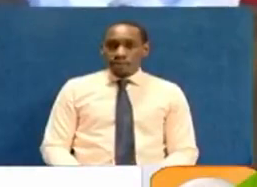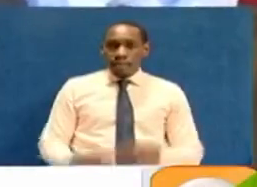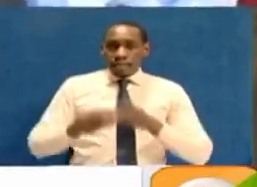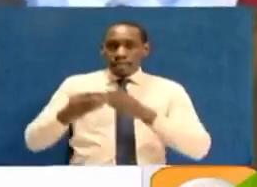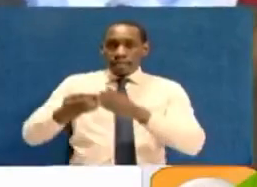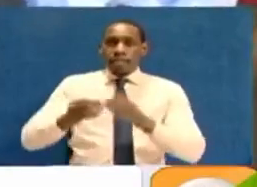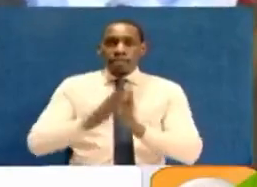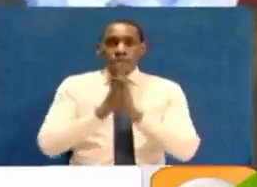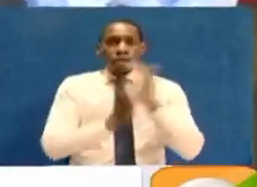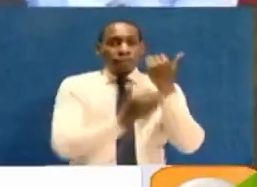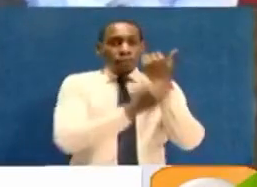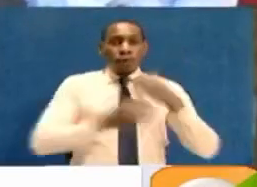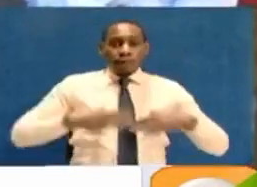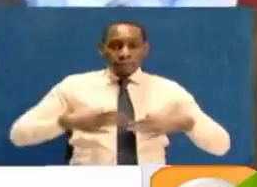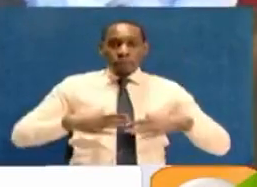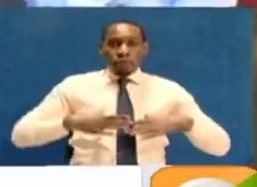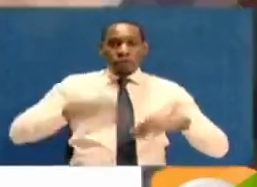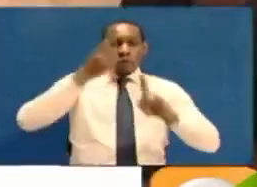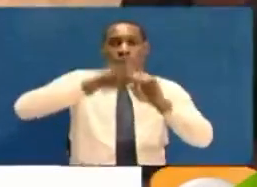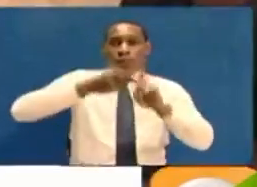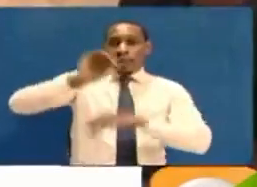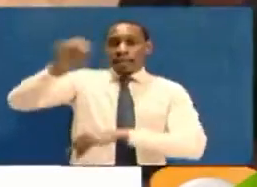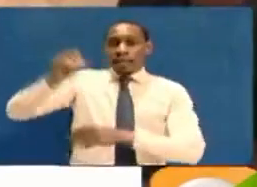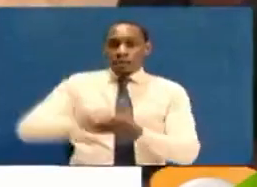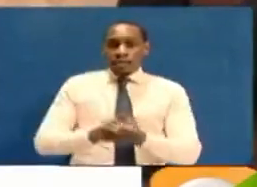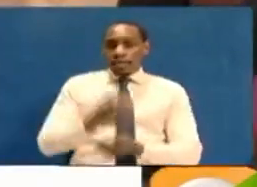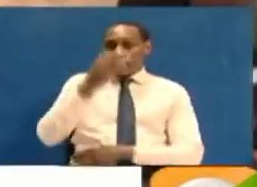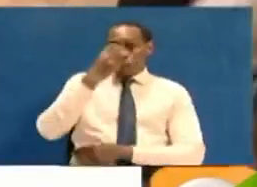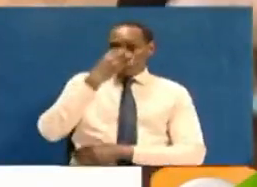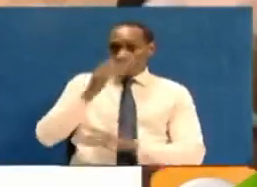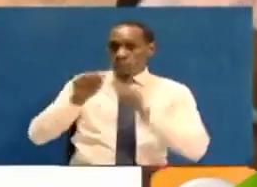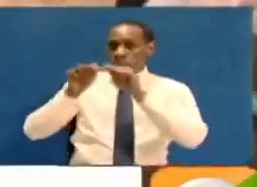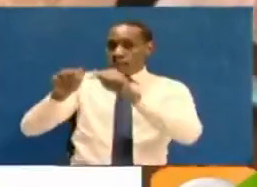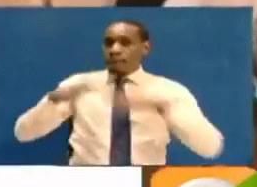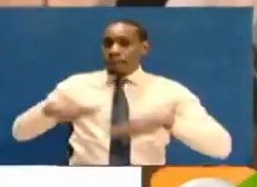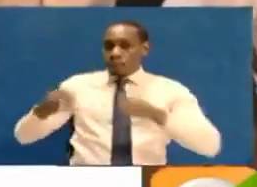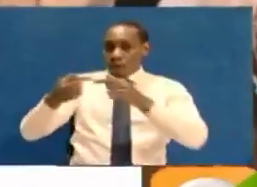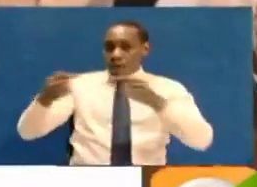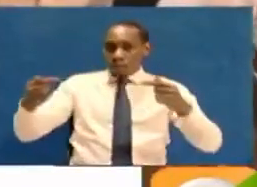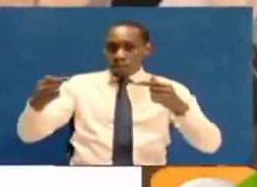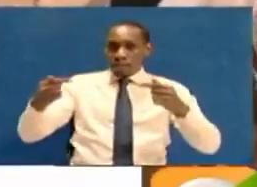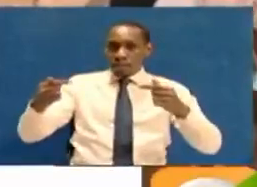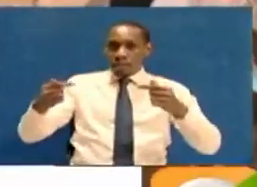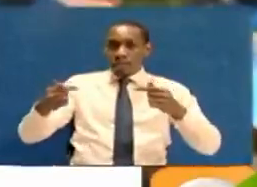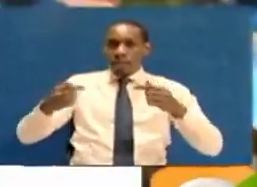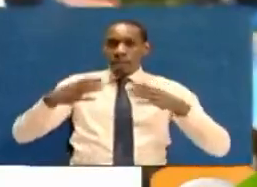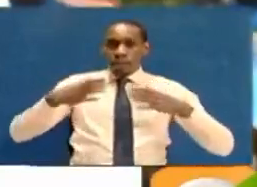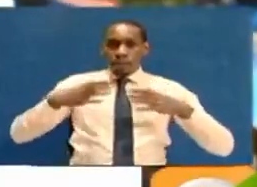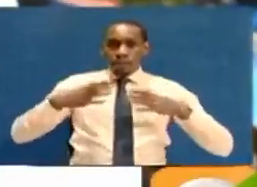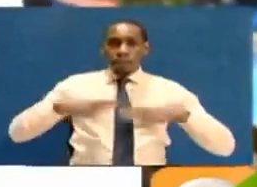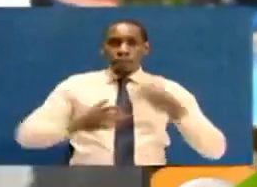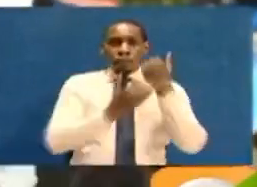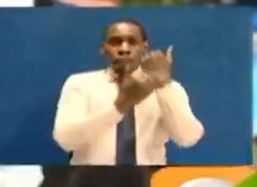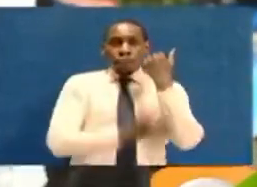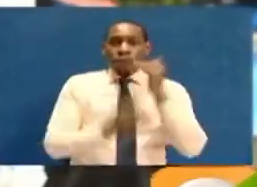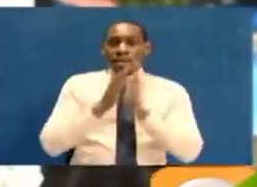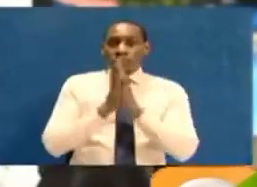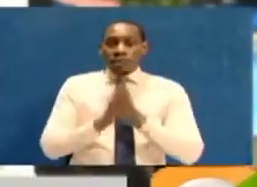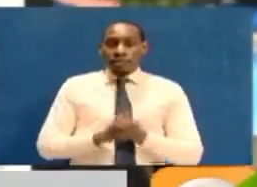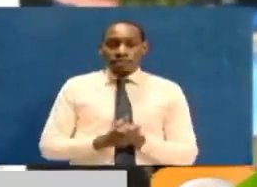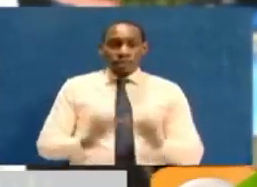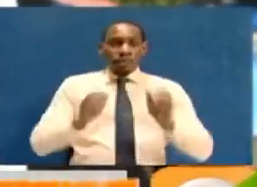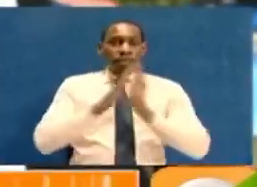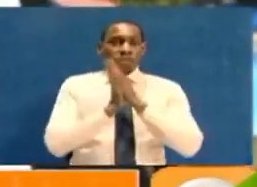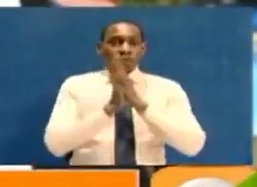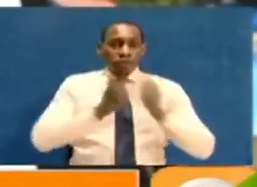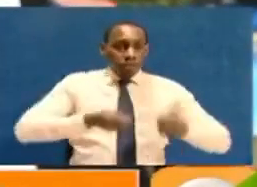Leading his hustler brigade in Nunga Lunga, Kwale County, the DB rebuked those opposing the hustler narrative. Hii maneno ya